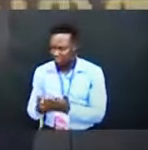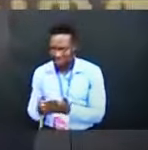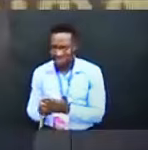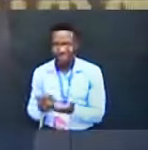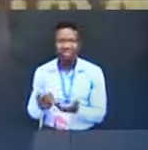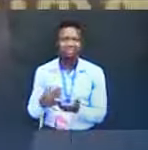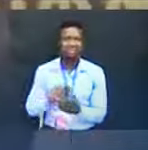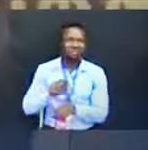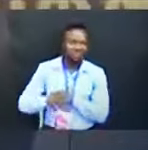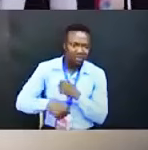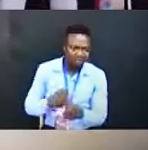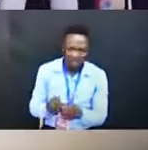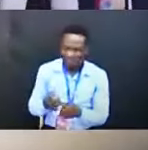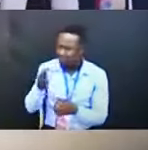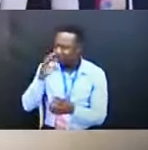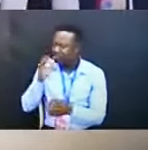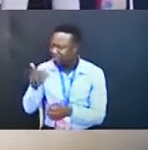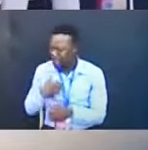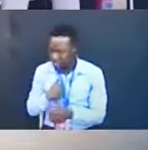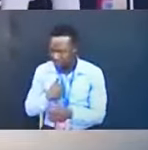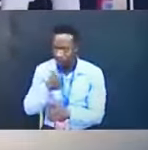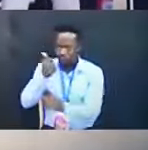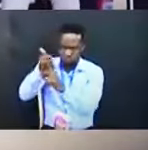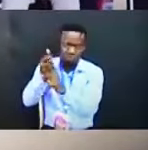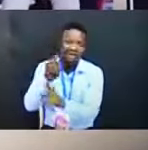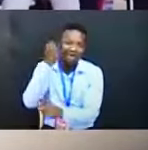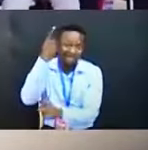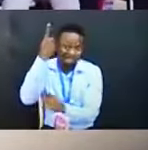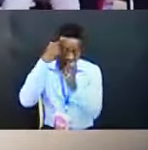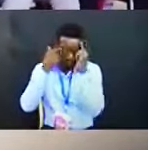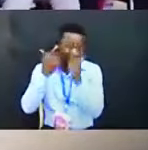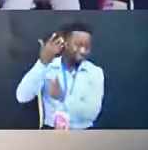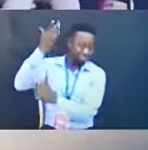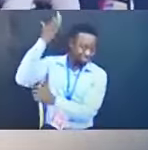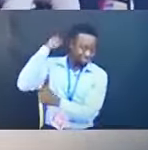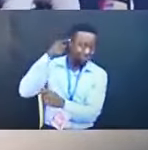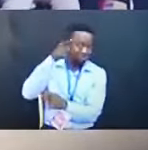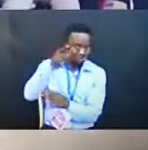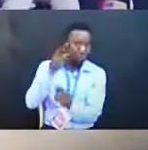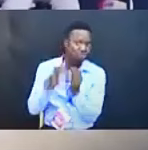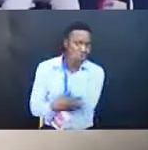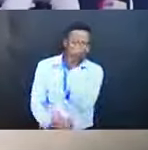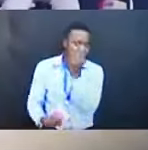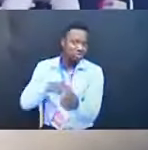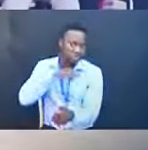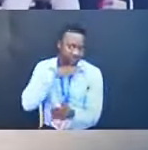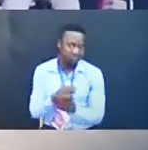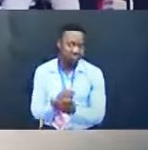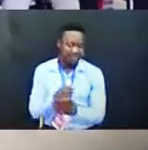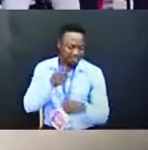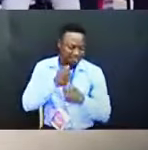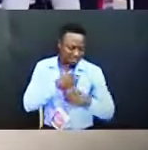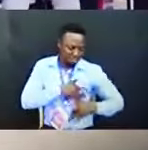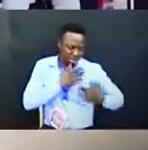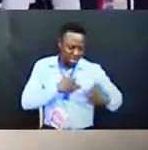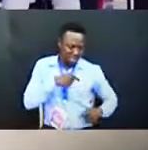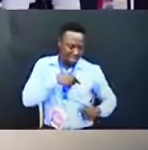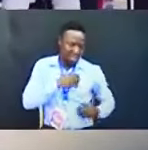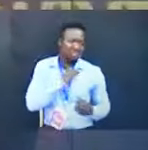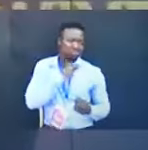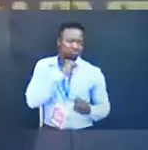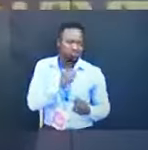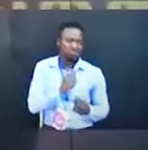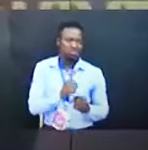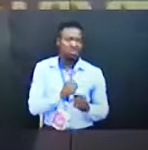or I don't have what to eat, you understand. It makes your heart better, not your head.